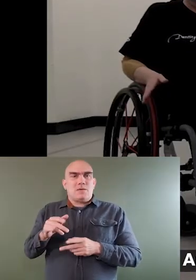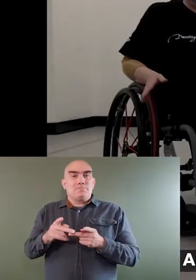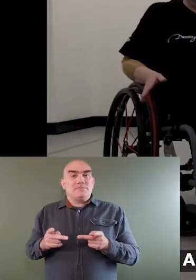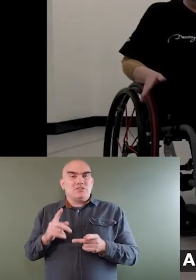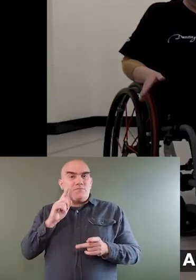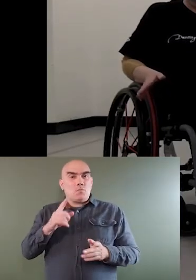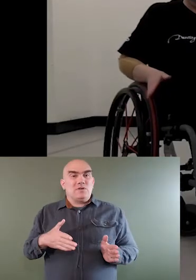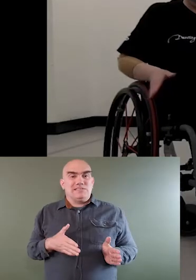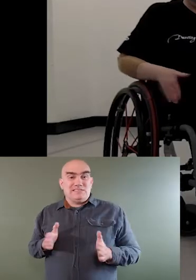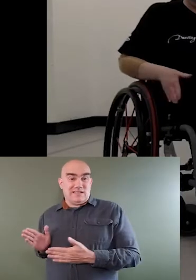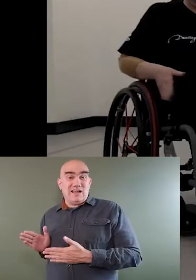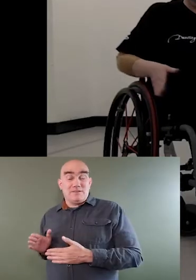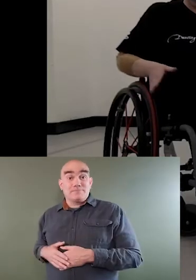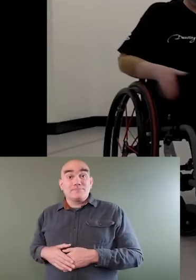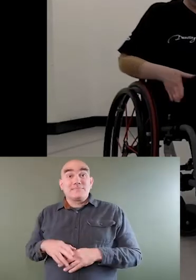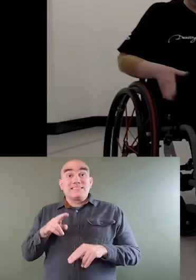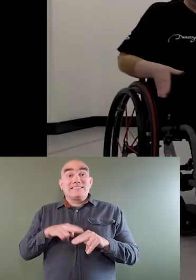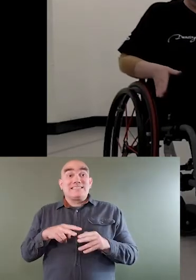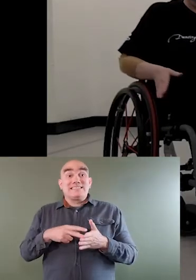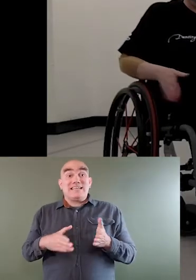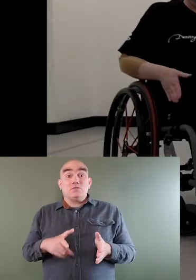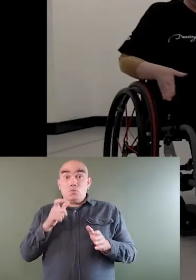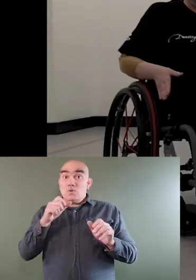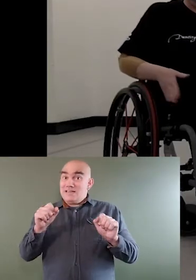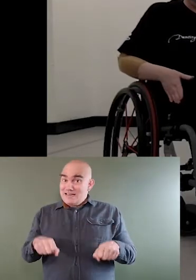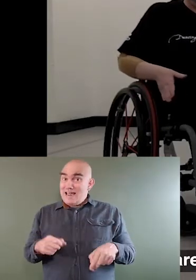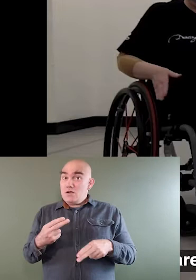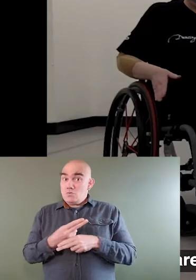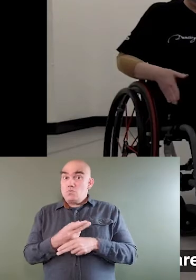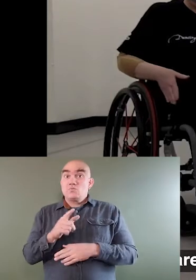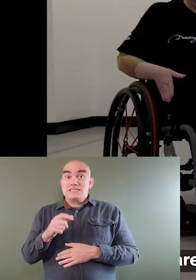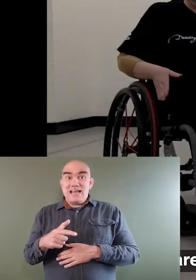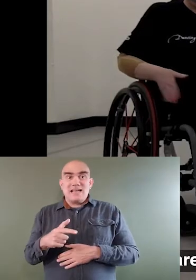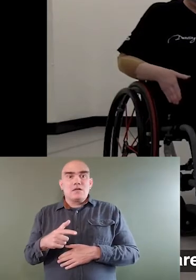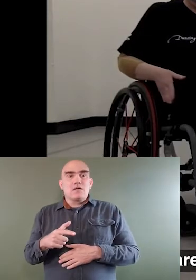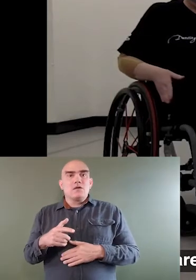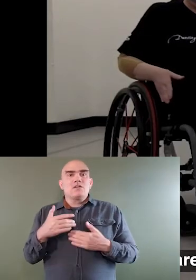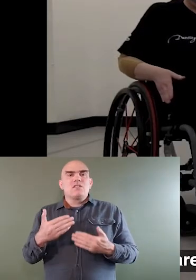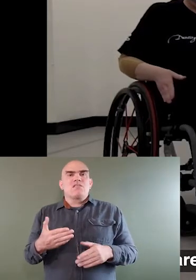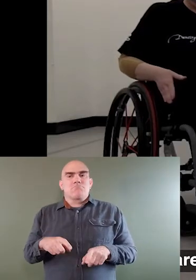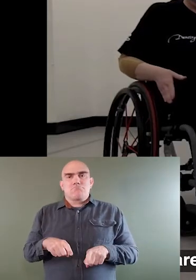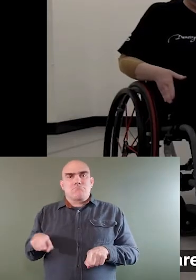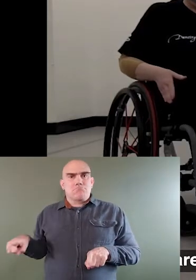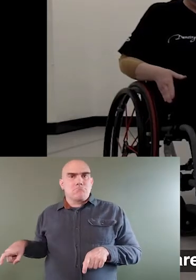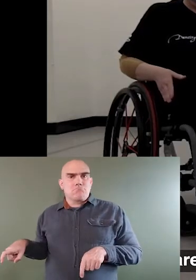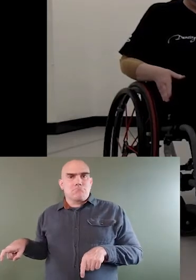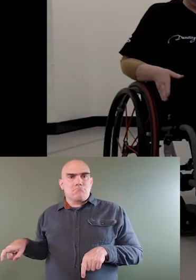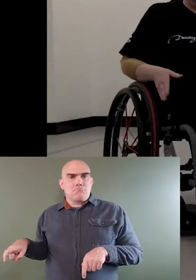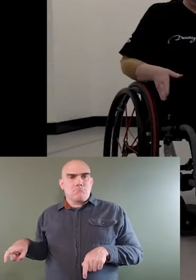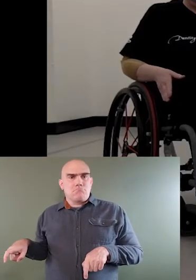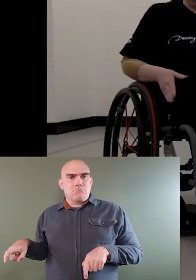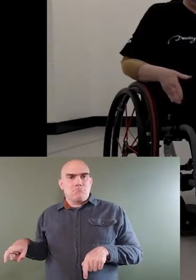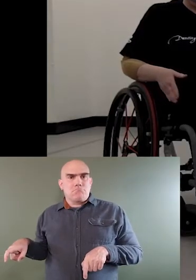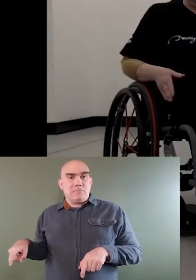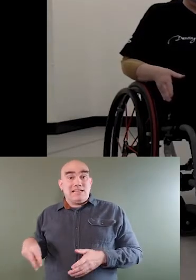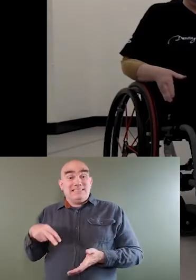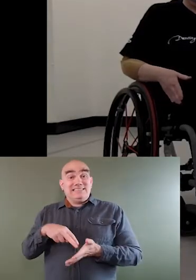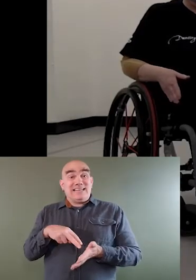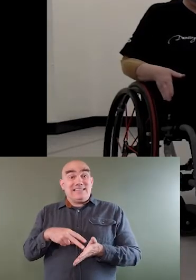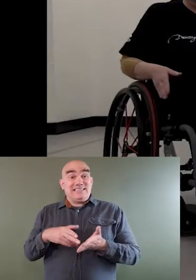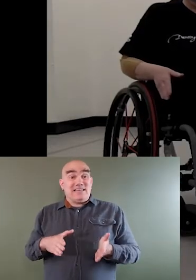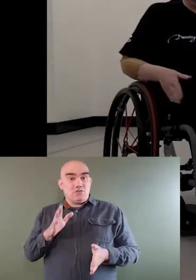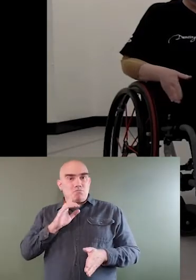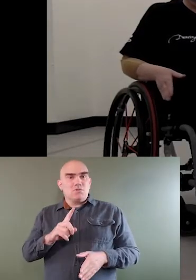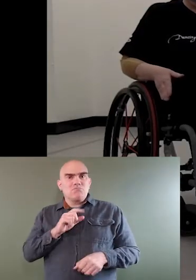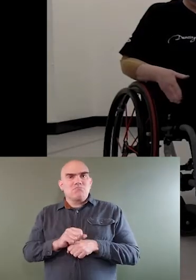side. Seated dancers who are able to use their legs are going to travel their leg to the side. Standing